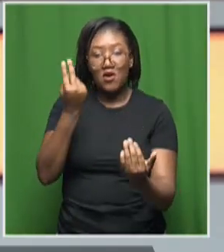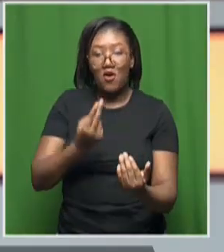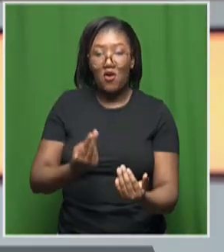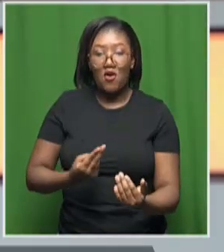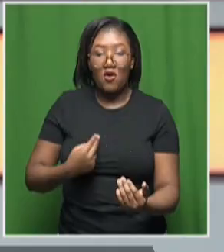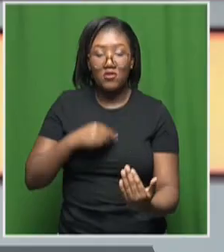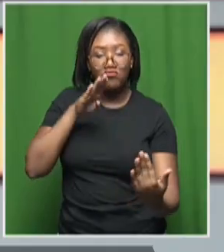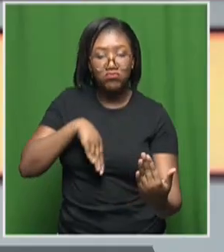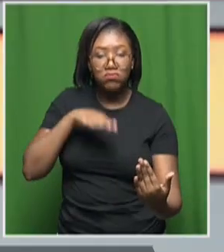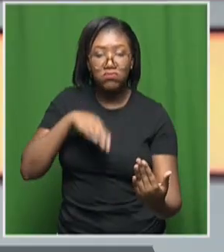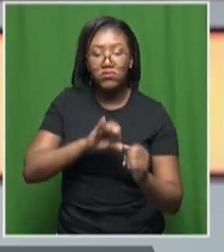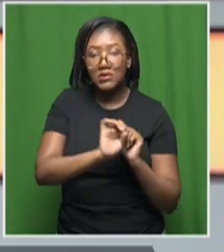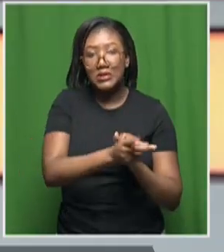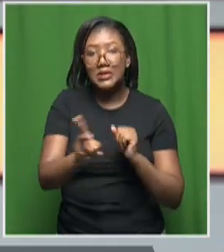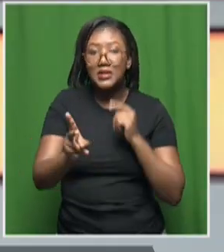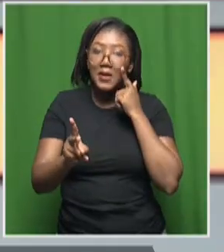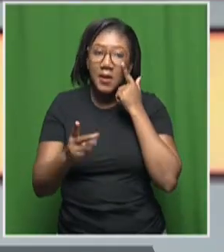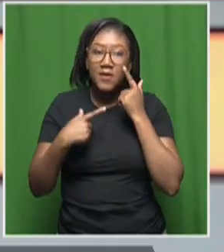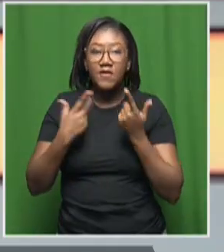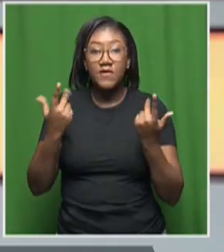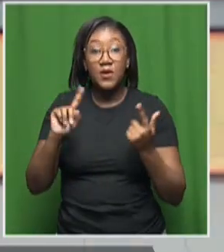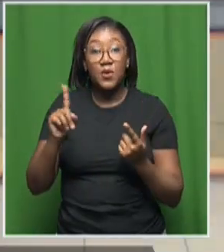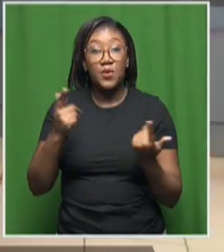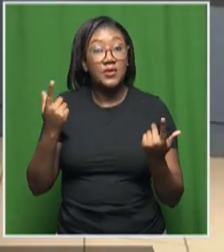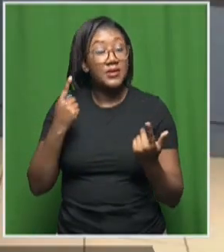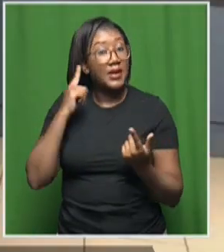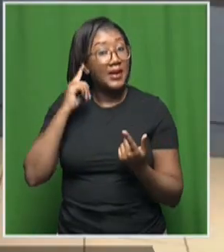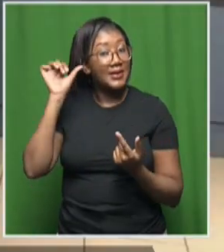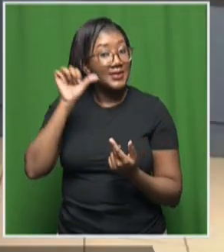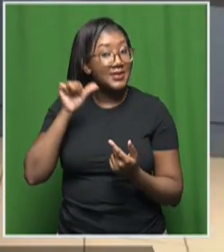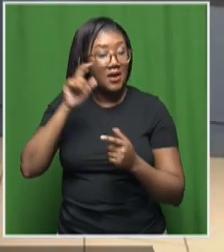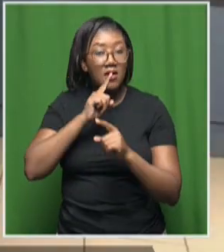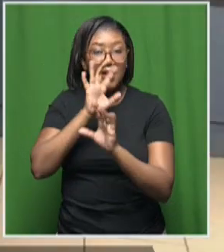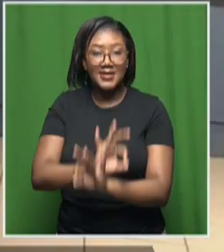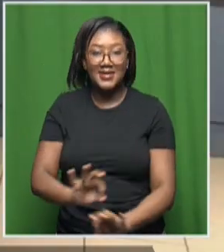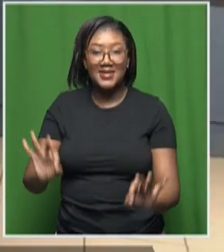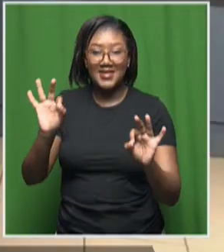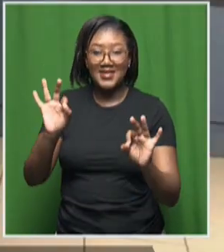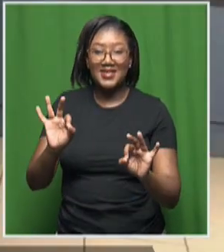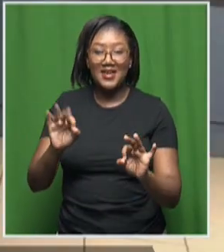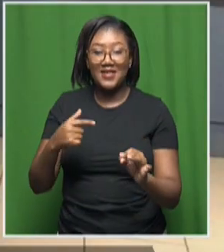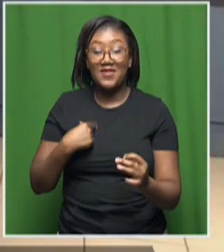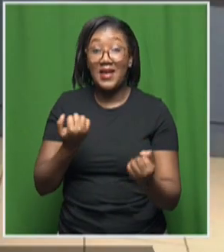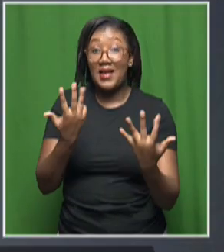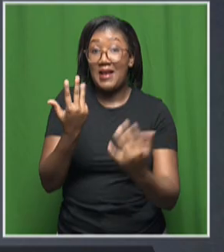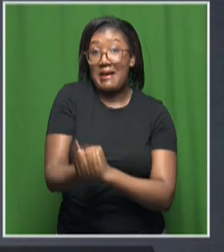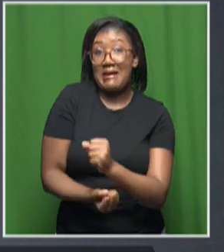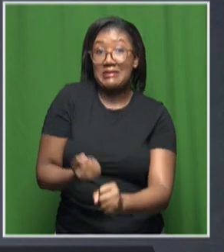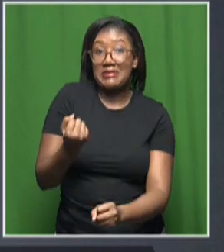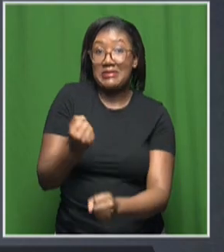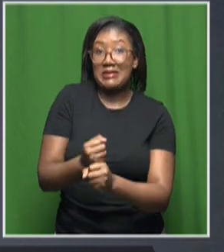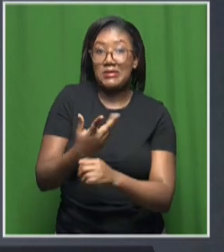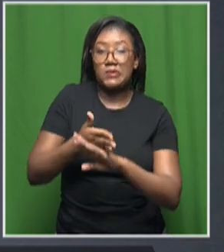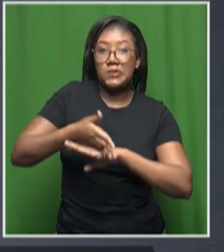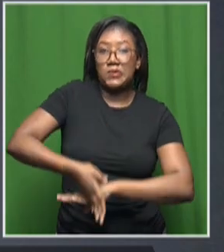his exhibition, As Silent as Sound, the impact that obviously it's had throughout the years, his 9-year journey,